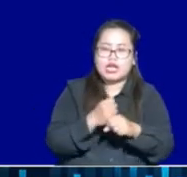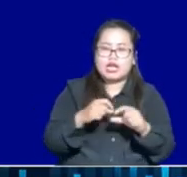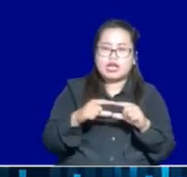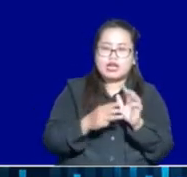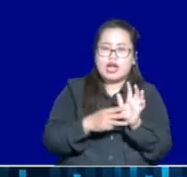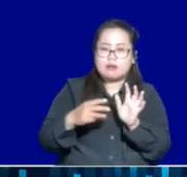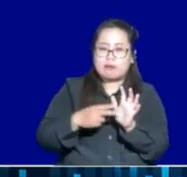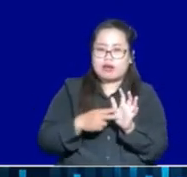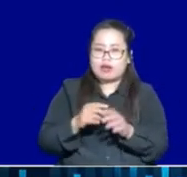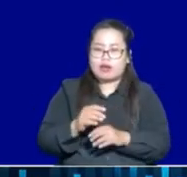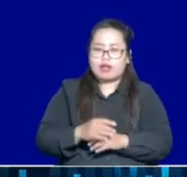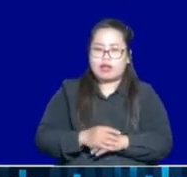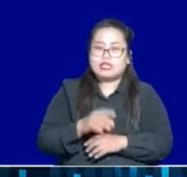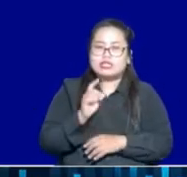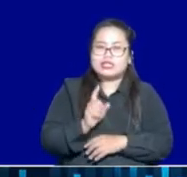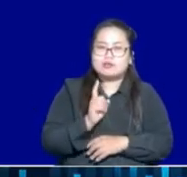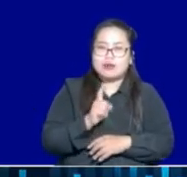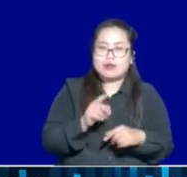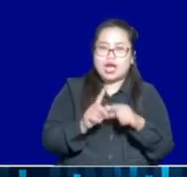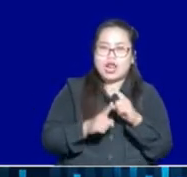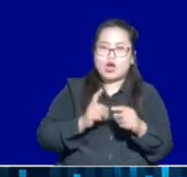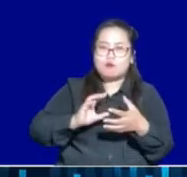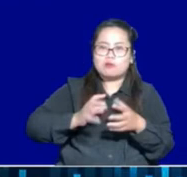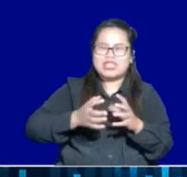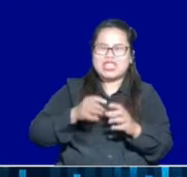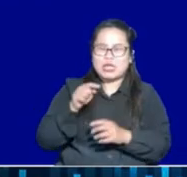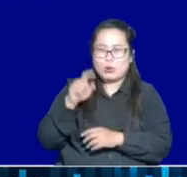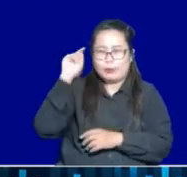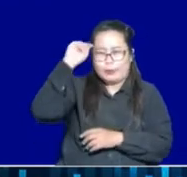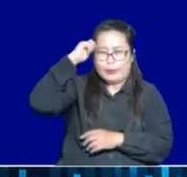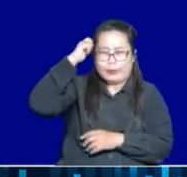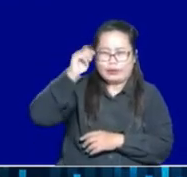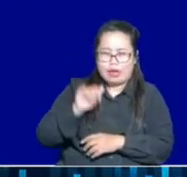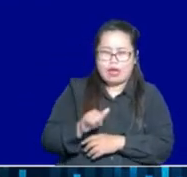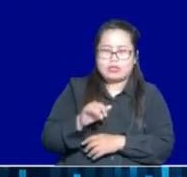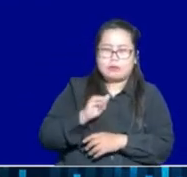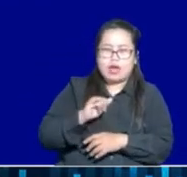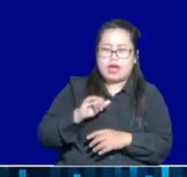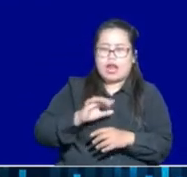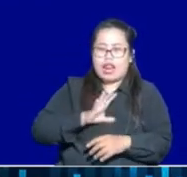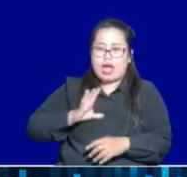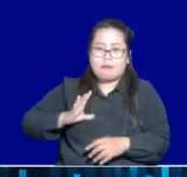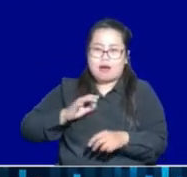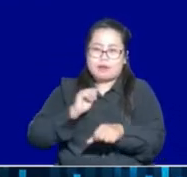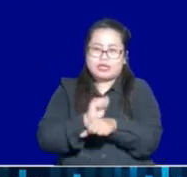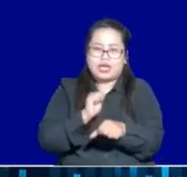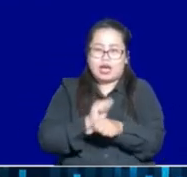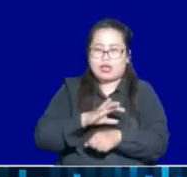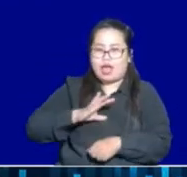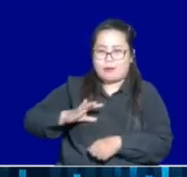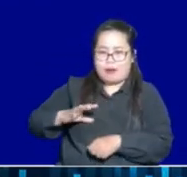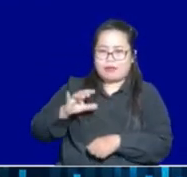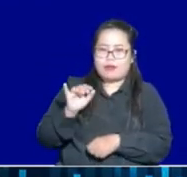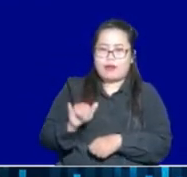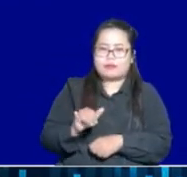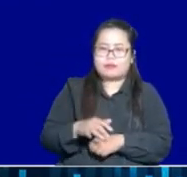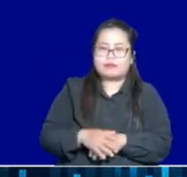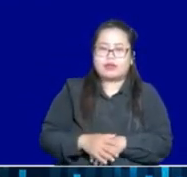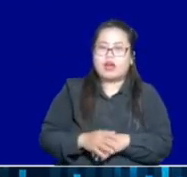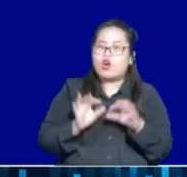more complex. It's a longer word than, say, garments. So this already tells us a little bit